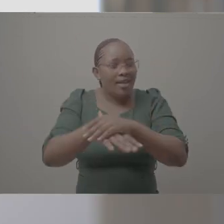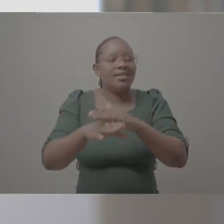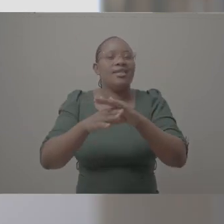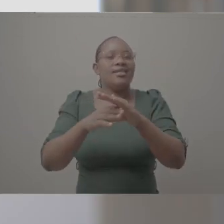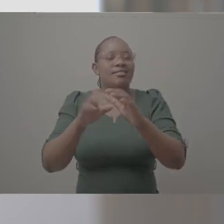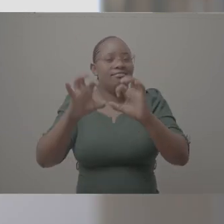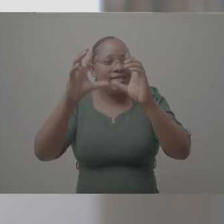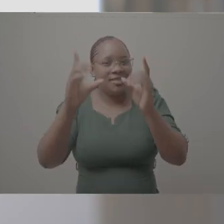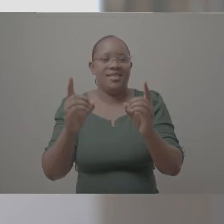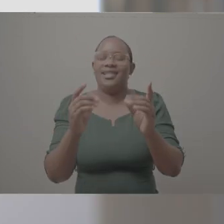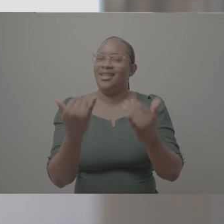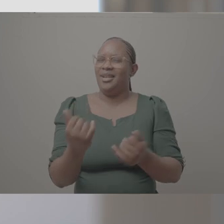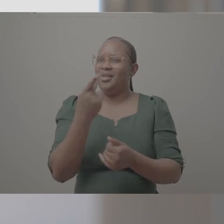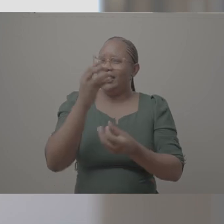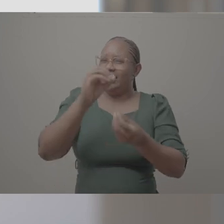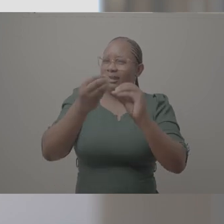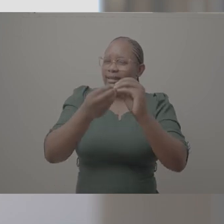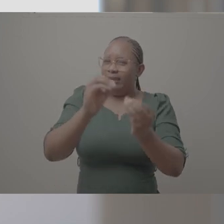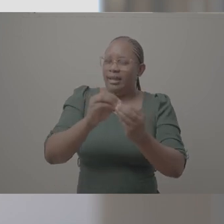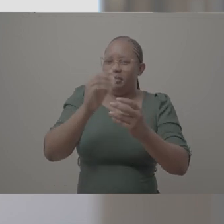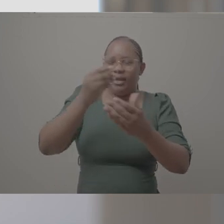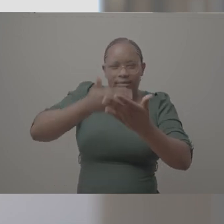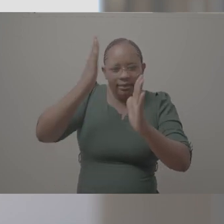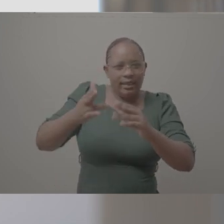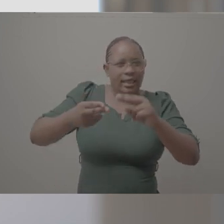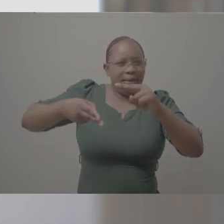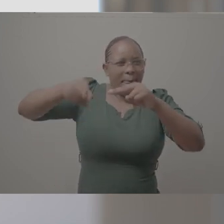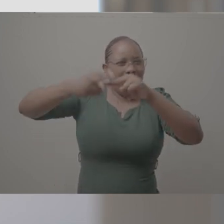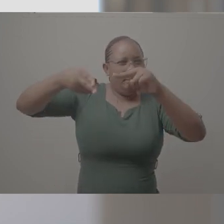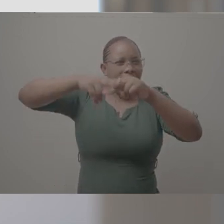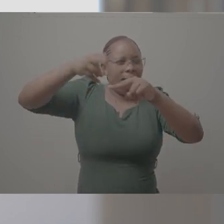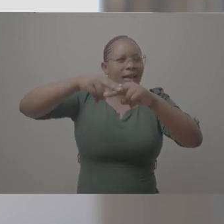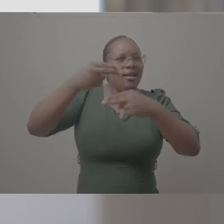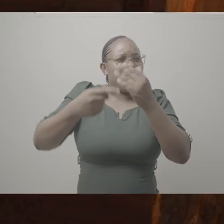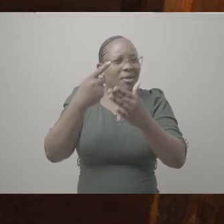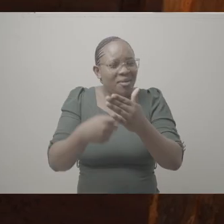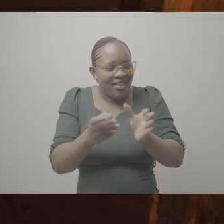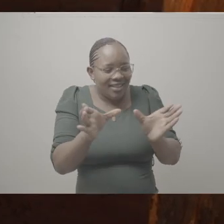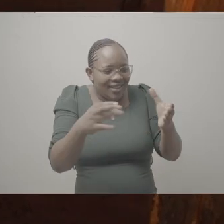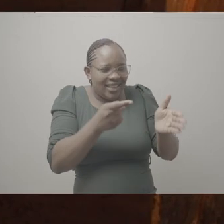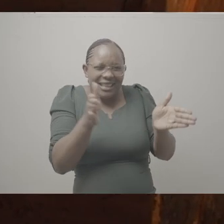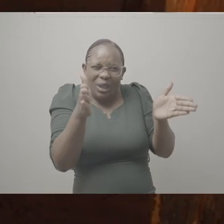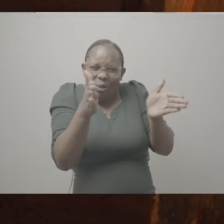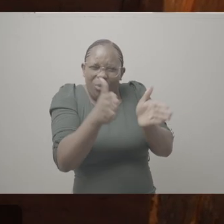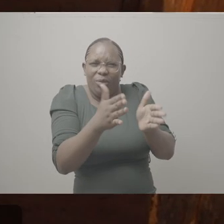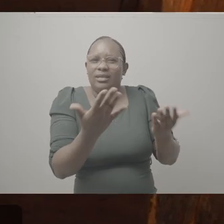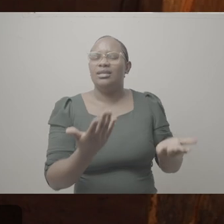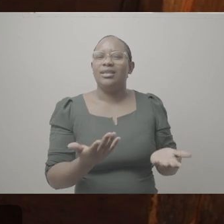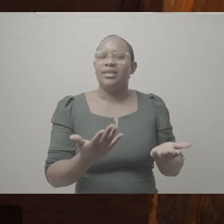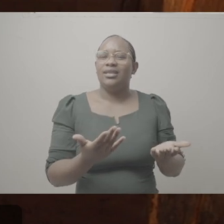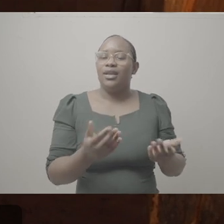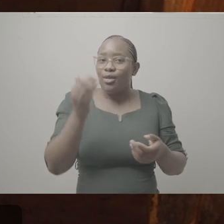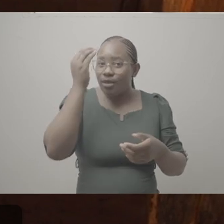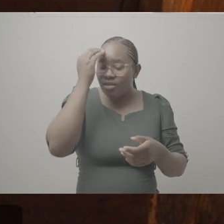because of these pupils that are coming on board, we had shortage of classroom space. Because for information, most